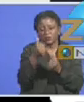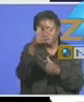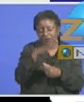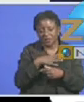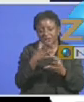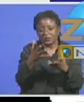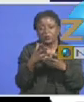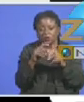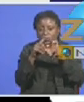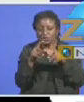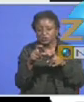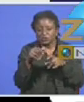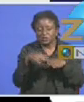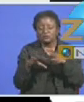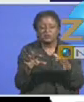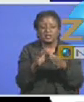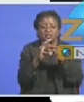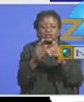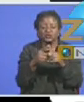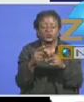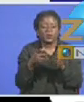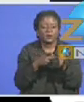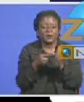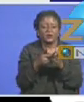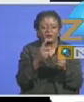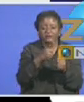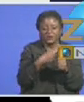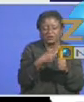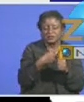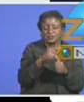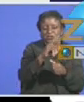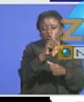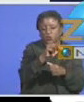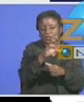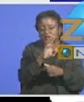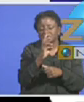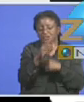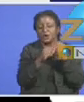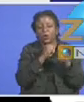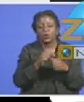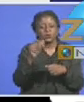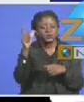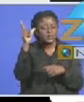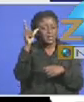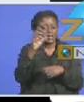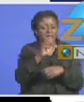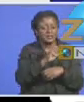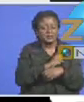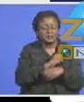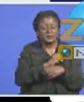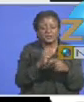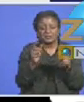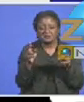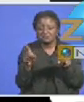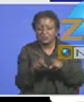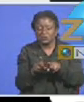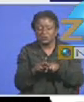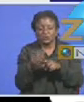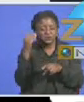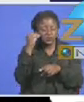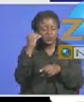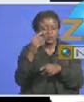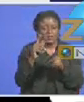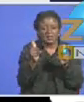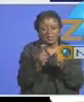in relation to murder. The first suspect is 26-year-old Leonard Simonette, also known as Lil T of Peter Street. The